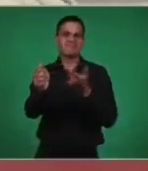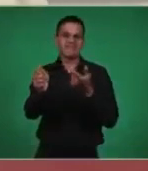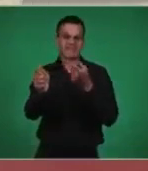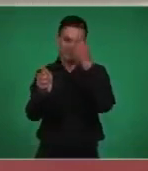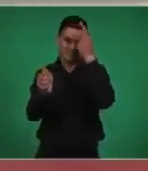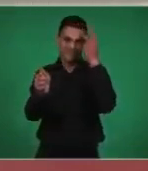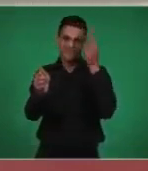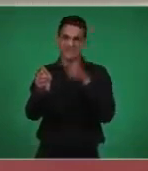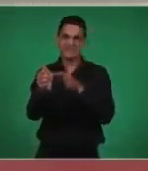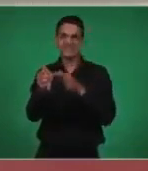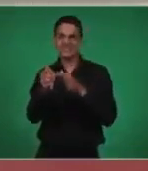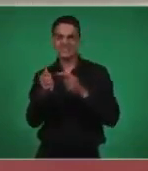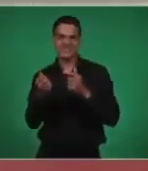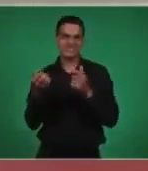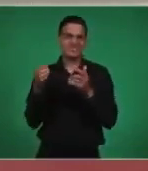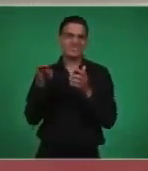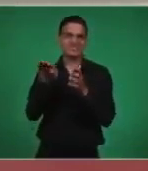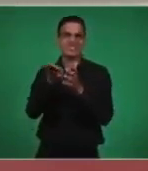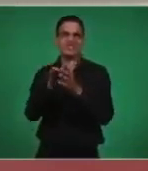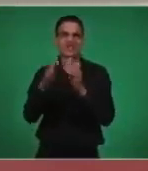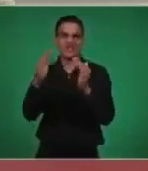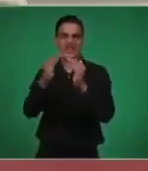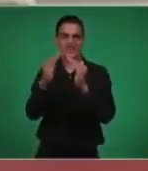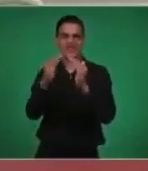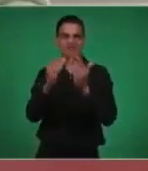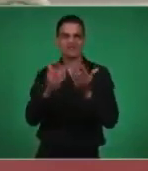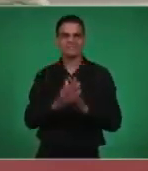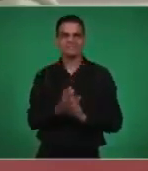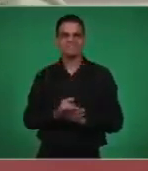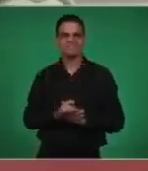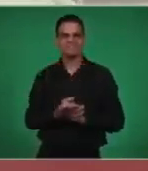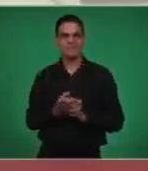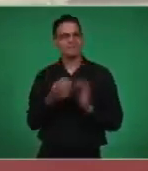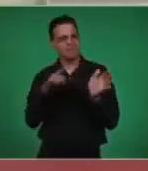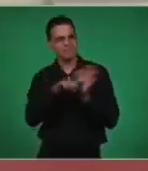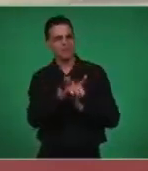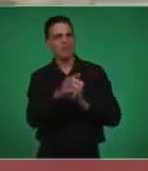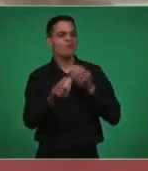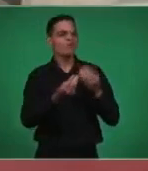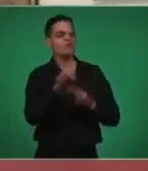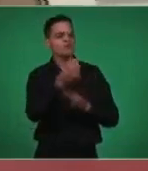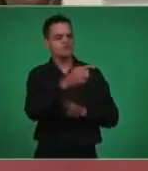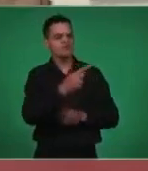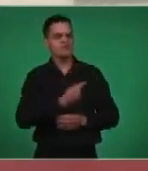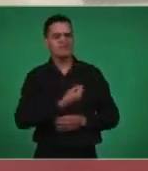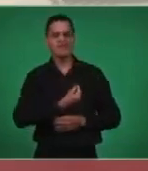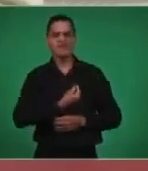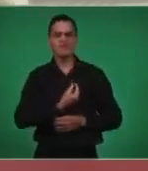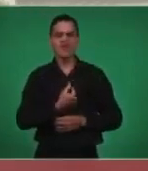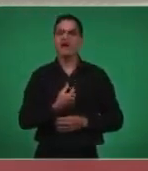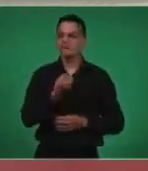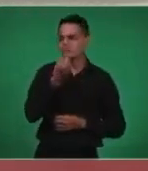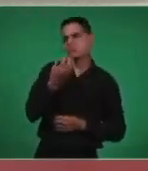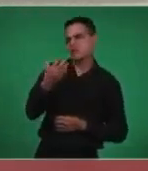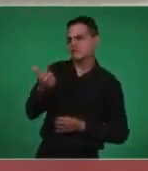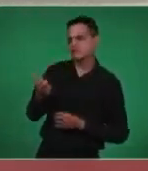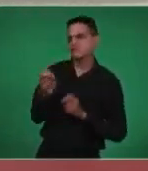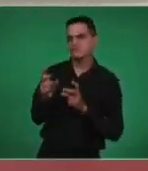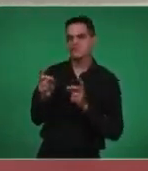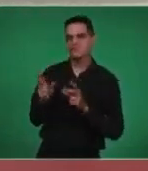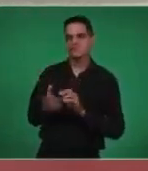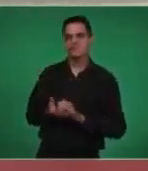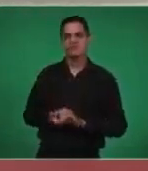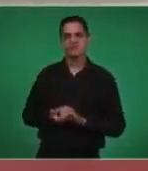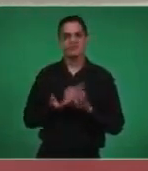And that person always came home and I would always ask, how are you doing? And the person would answer, yes, I'm